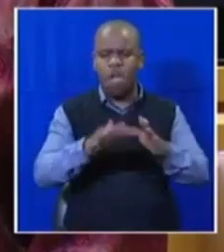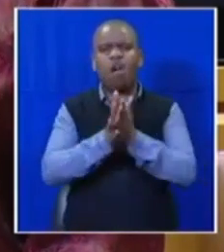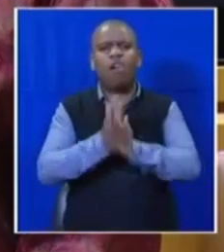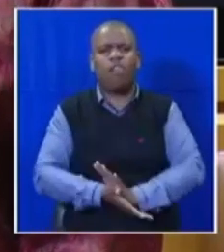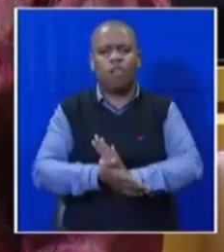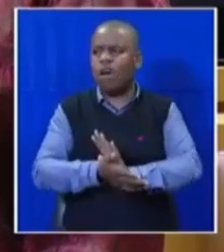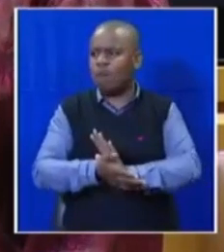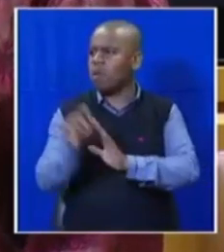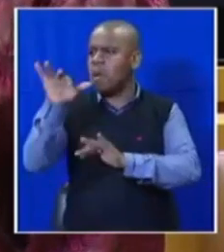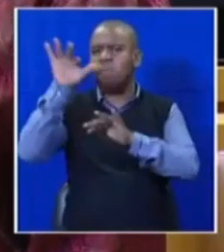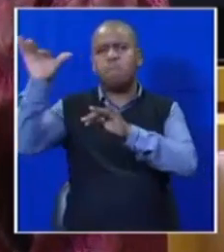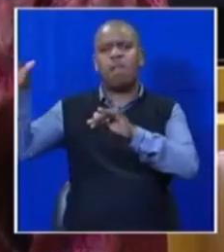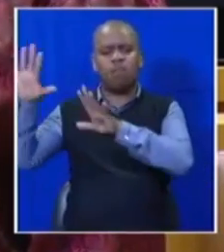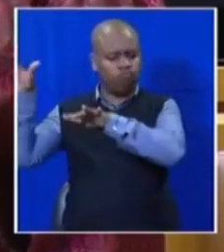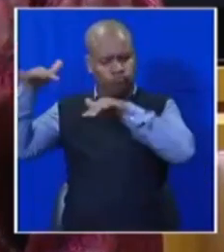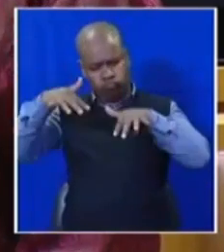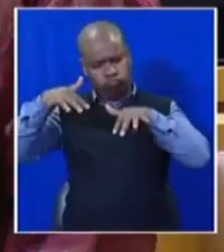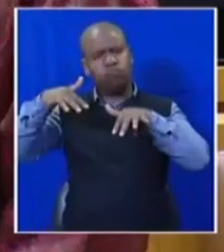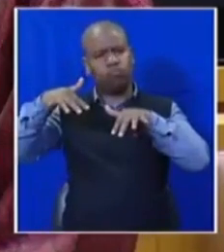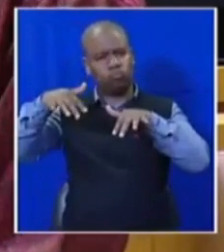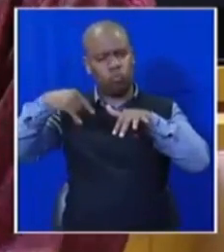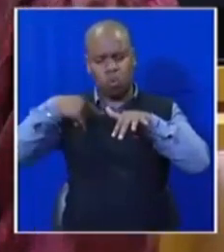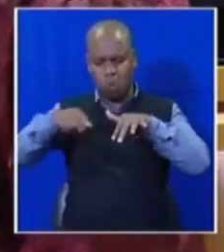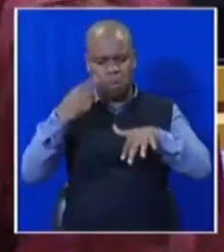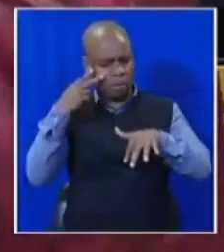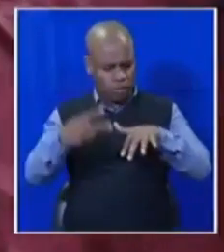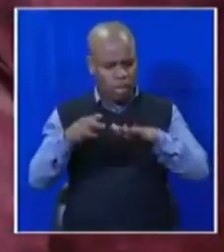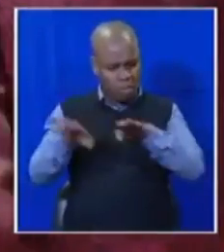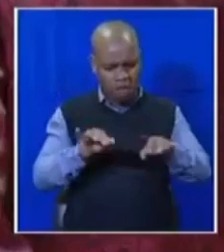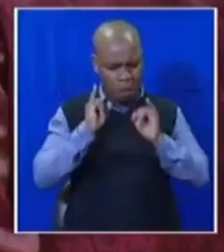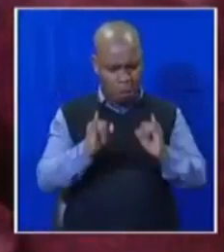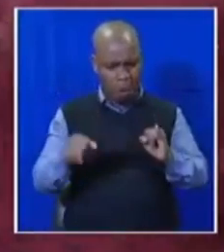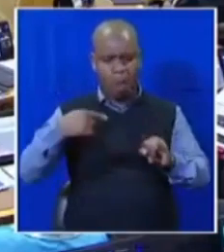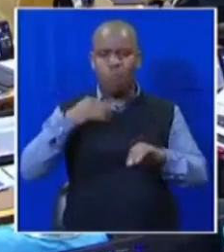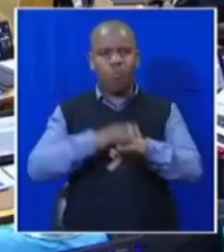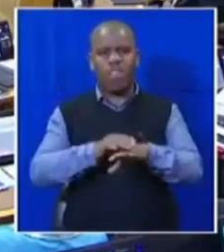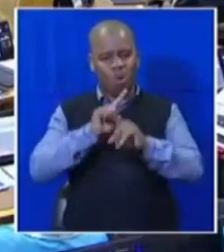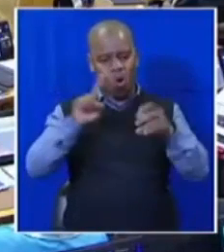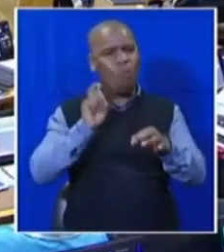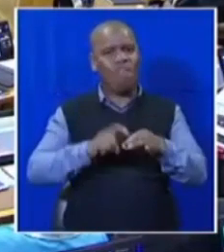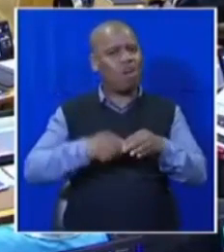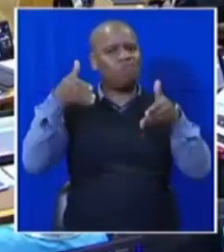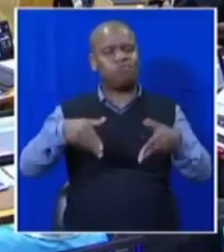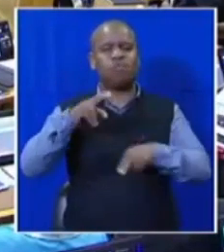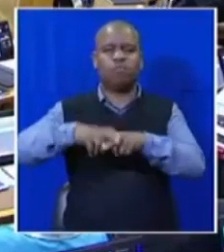nation, we are not fit to sit in this Parliament. Thank you. Yes, honorable Shibam.